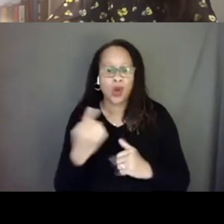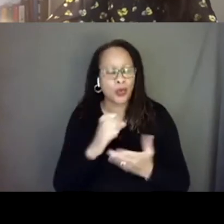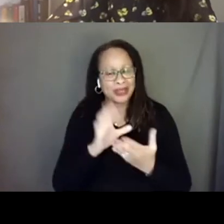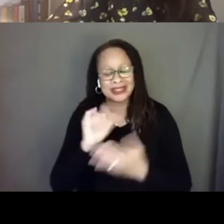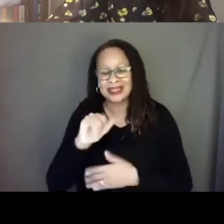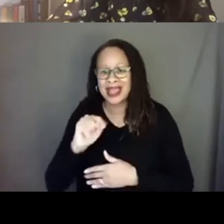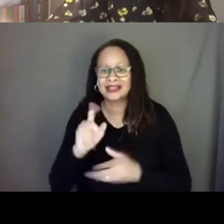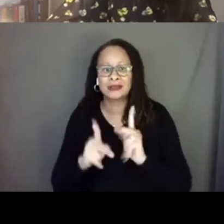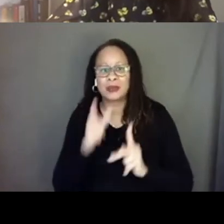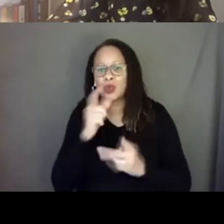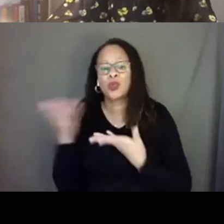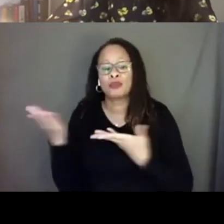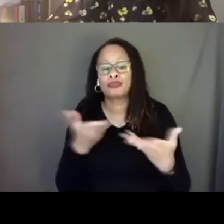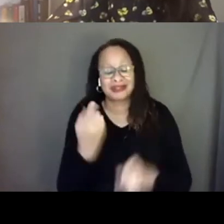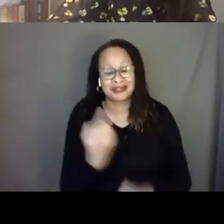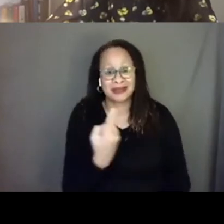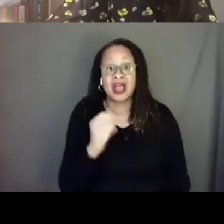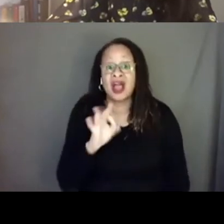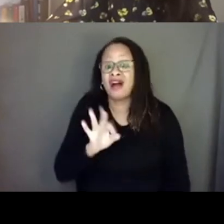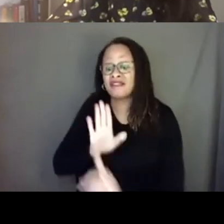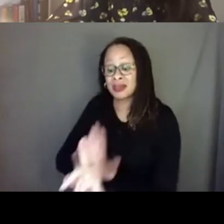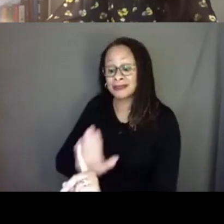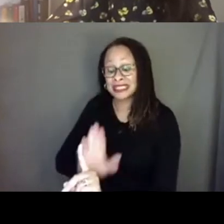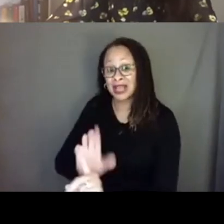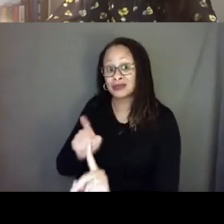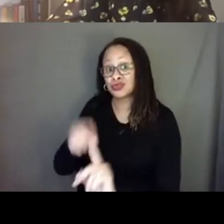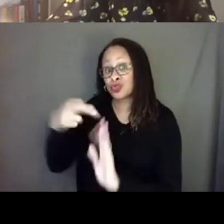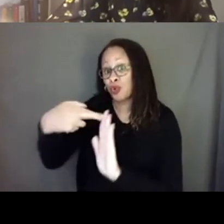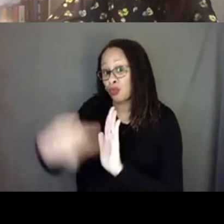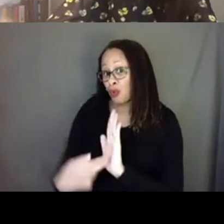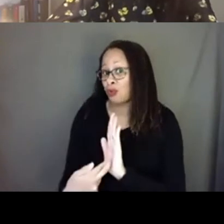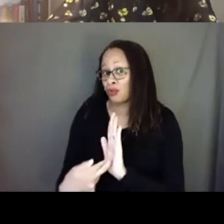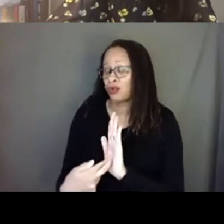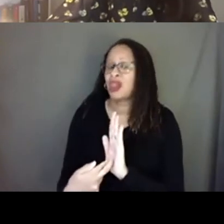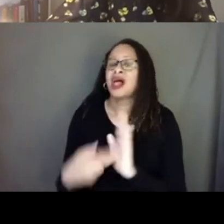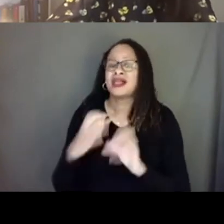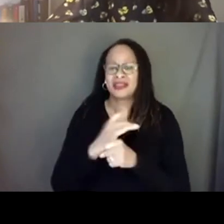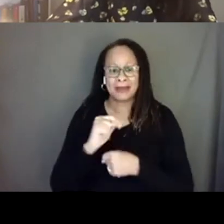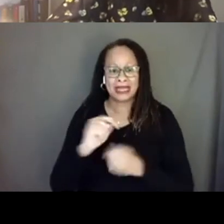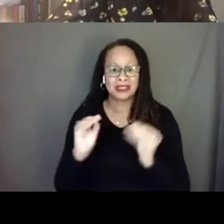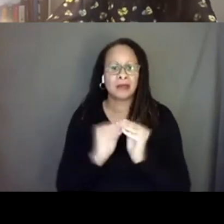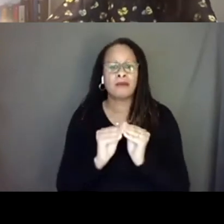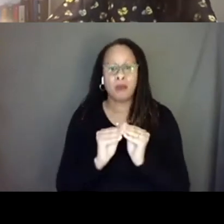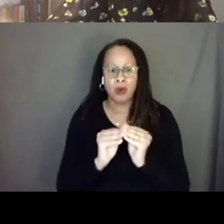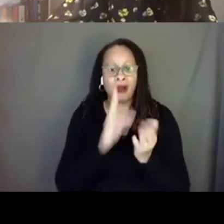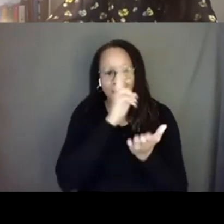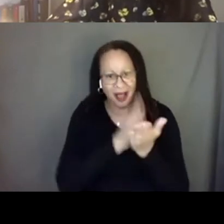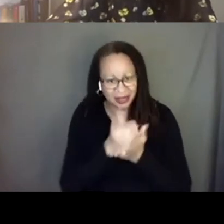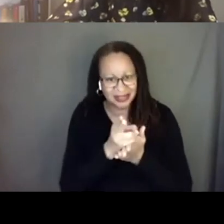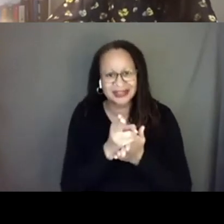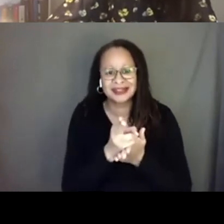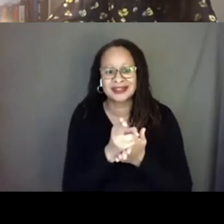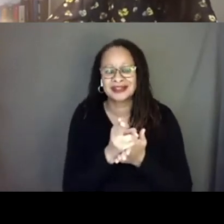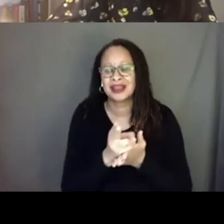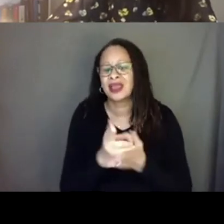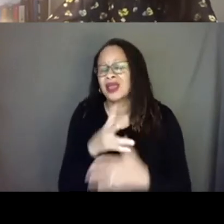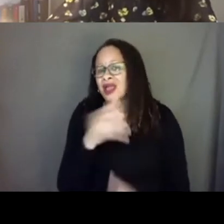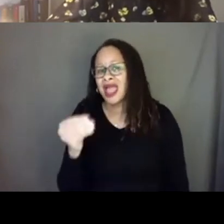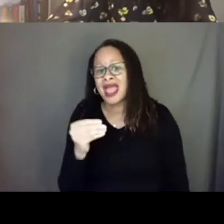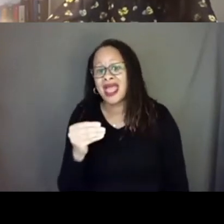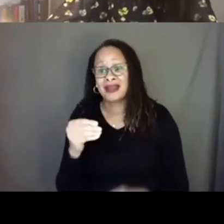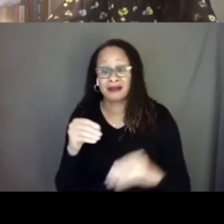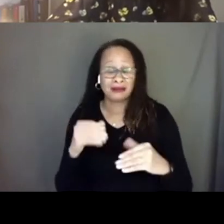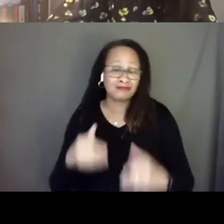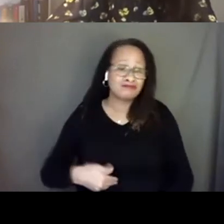bring something of themselves to a role that makes it more authentic and moving